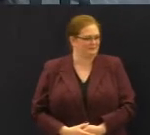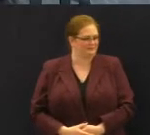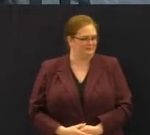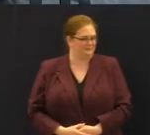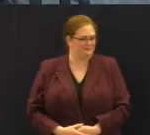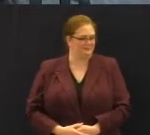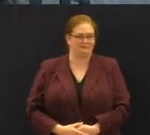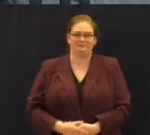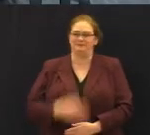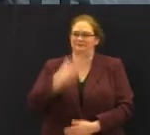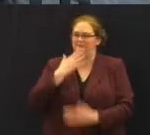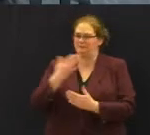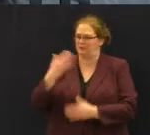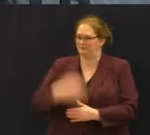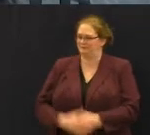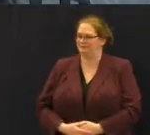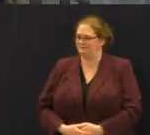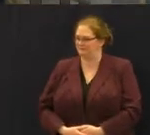good morning.